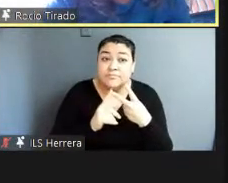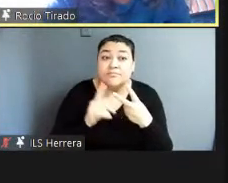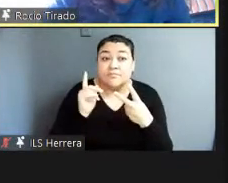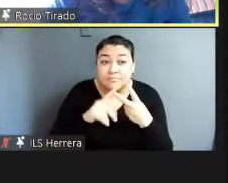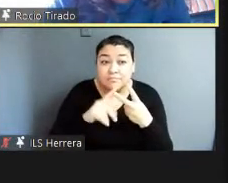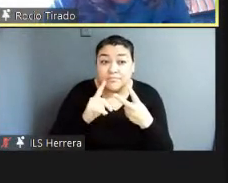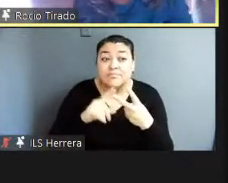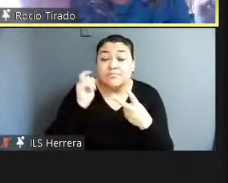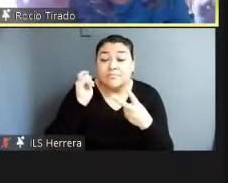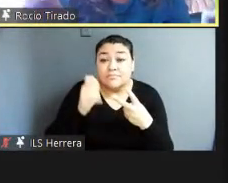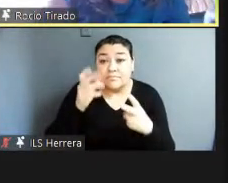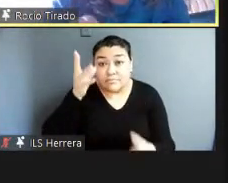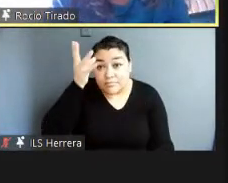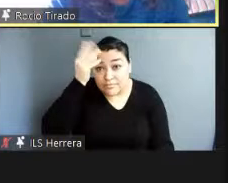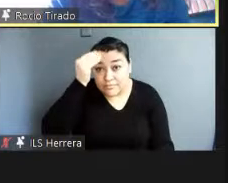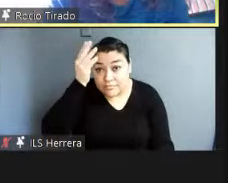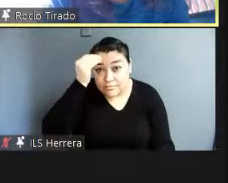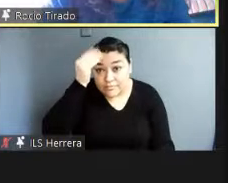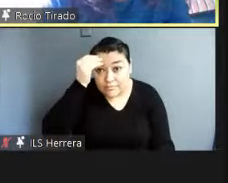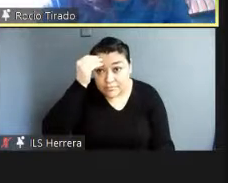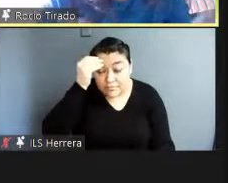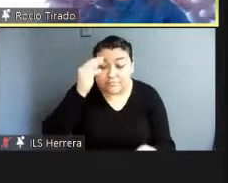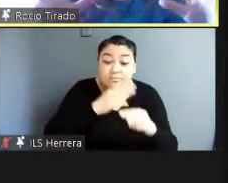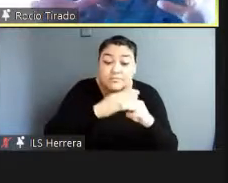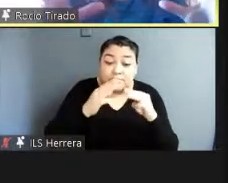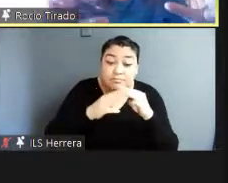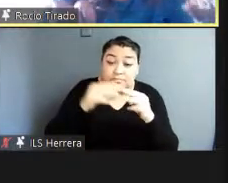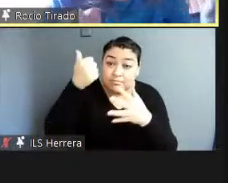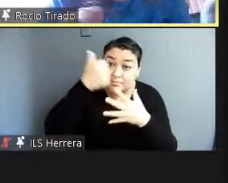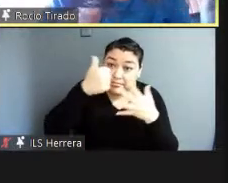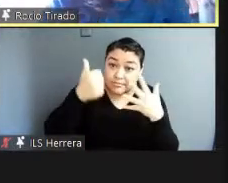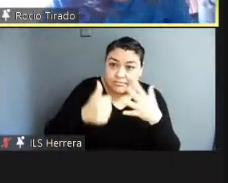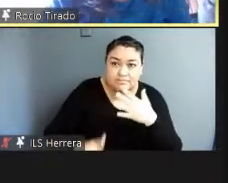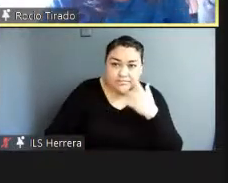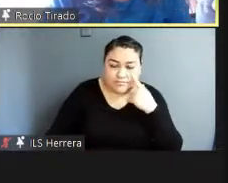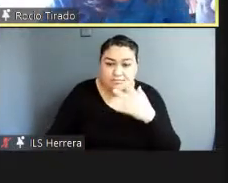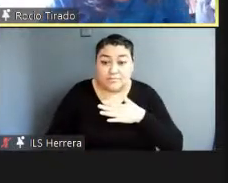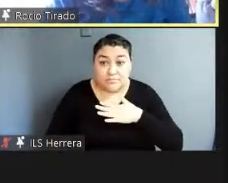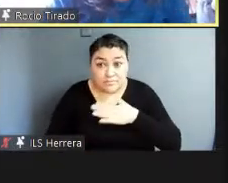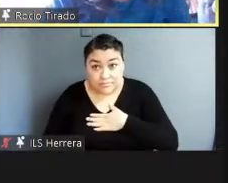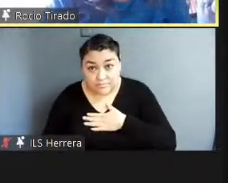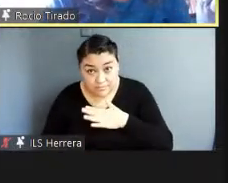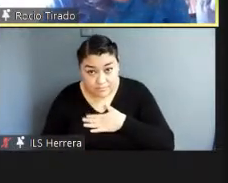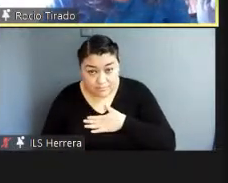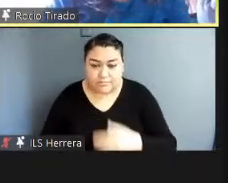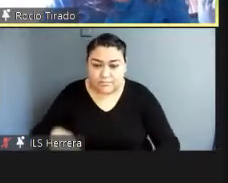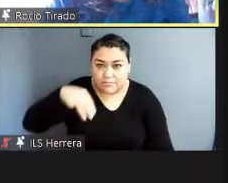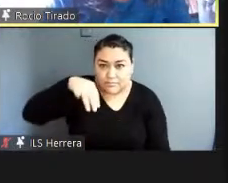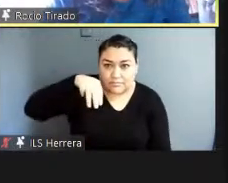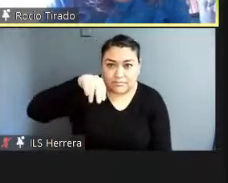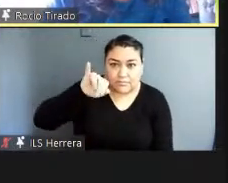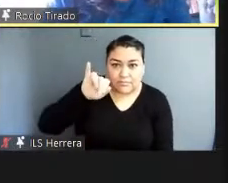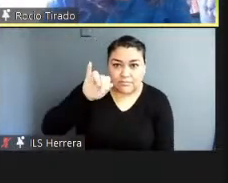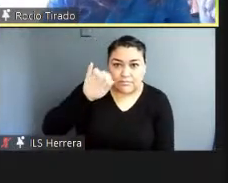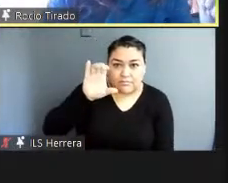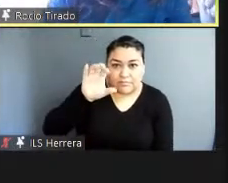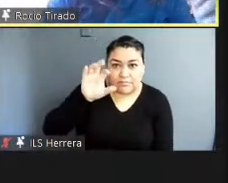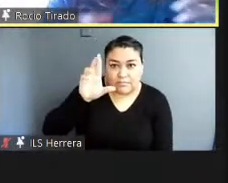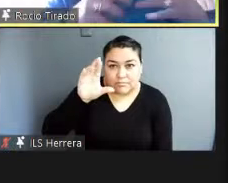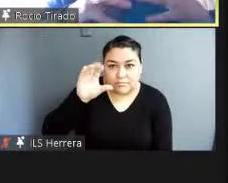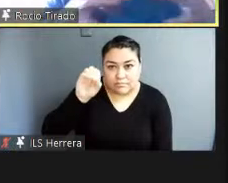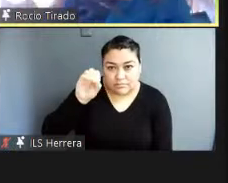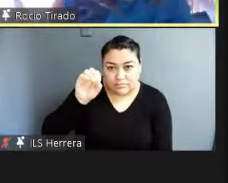interesting. It consisted of competencies and learning of curriculum on a subject by subject basis. I'm part of